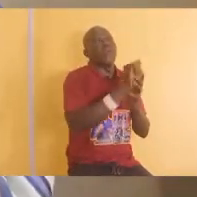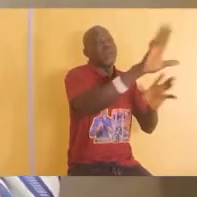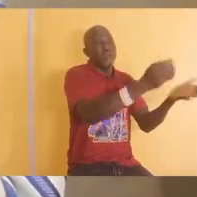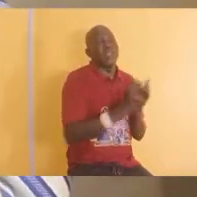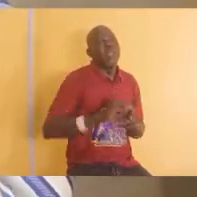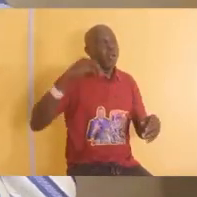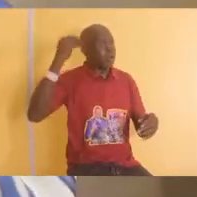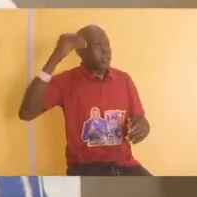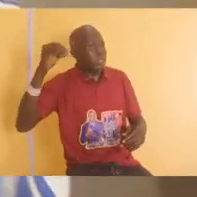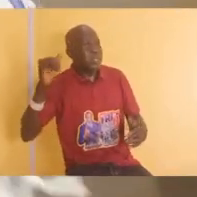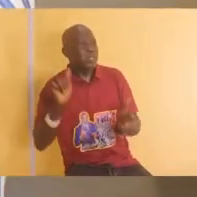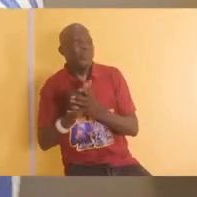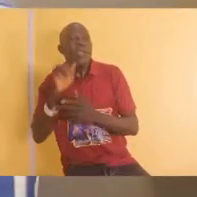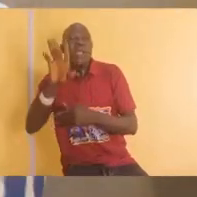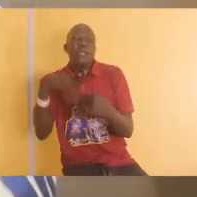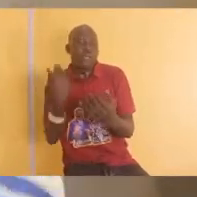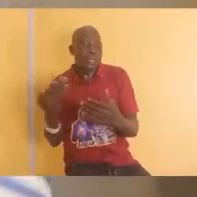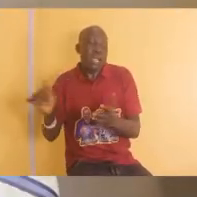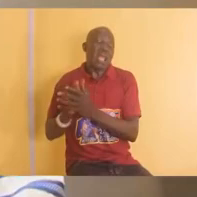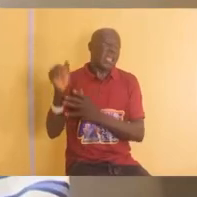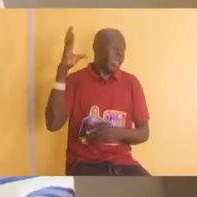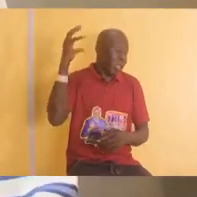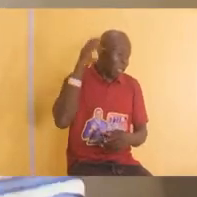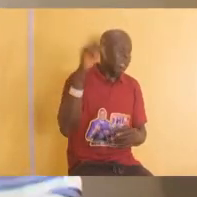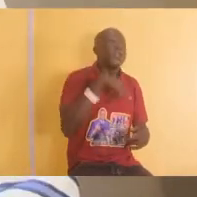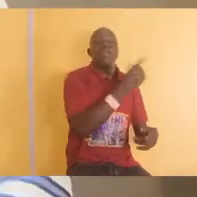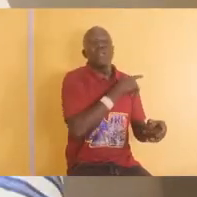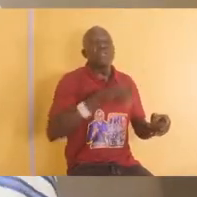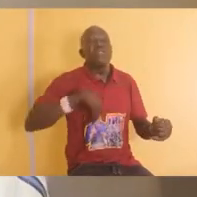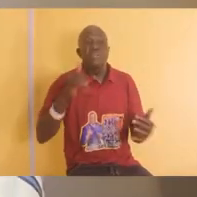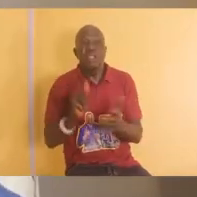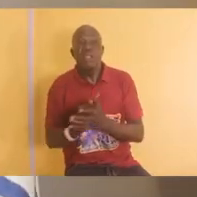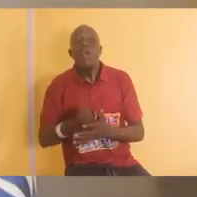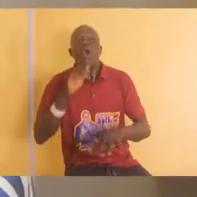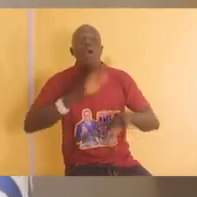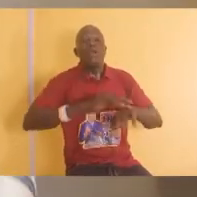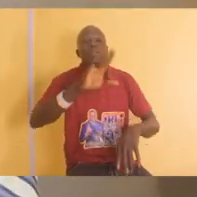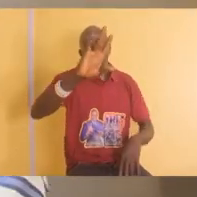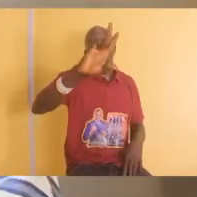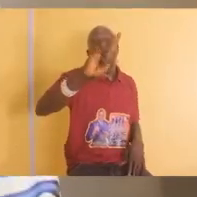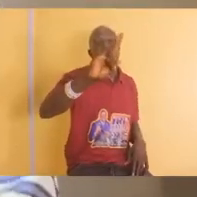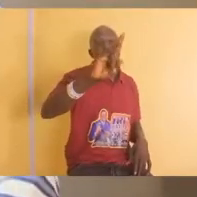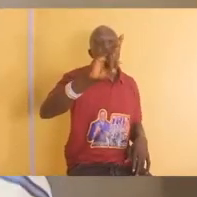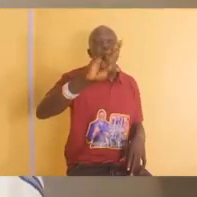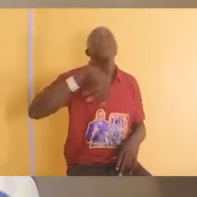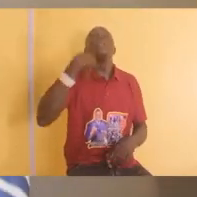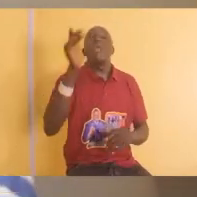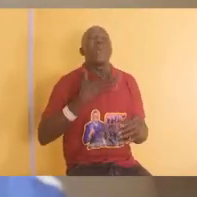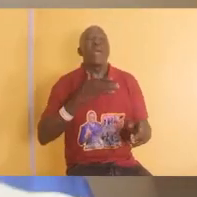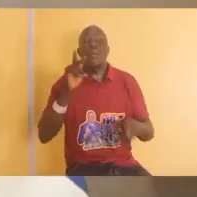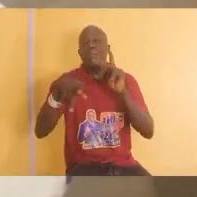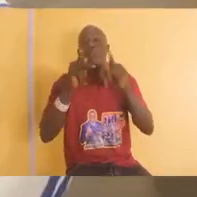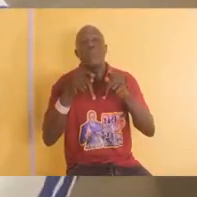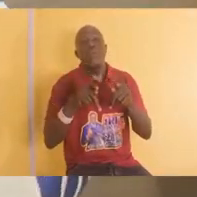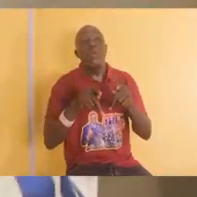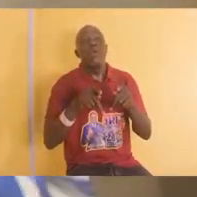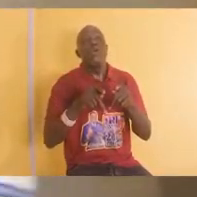I do look for eternity for you. But what I heard, the Lord said on the 17th, so far when you tell